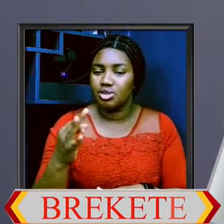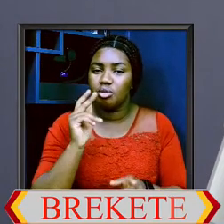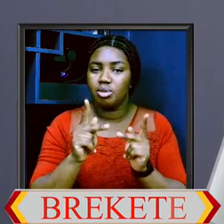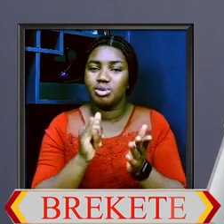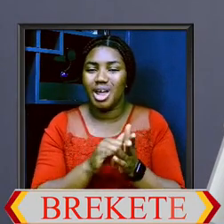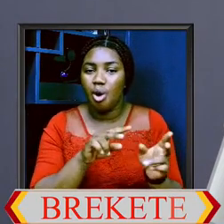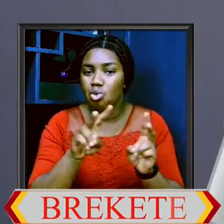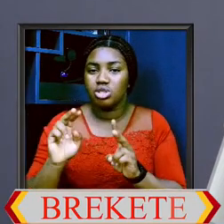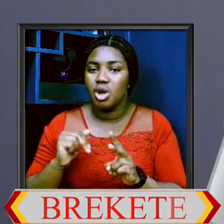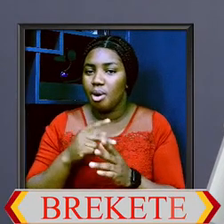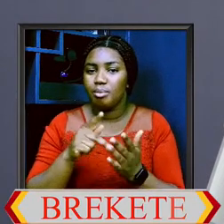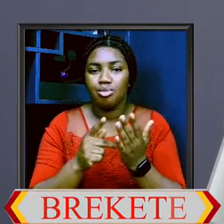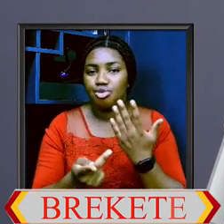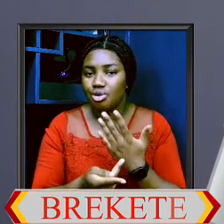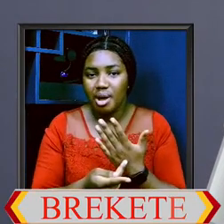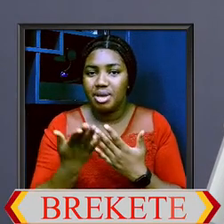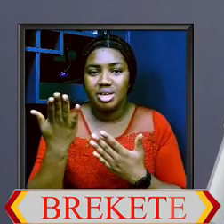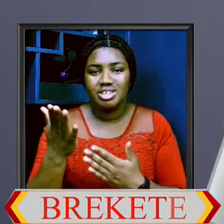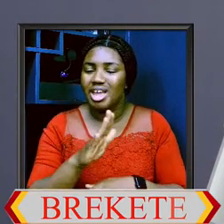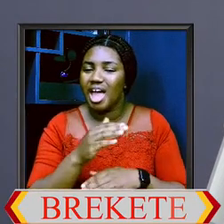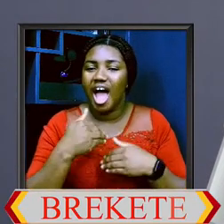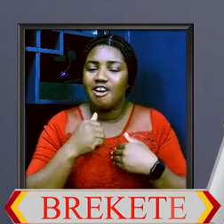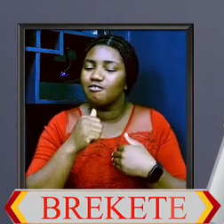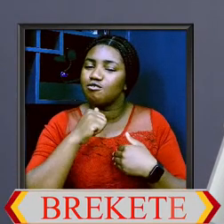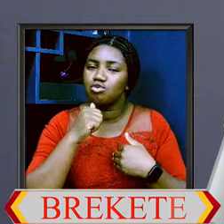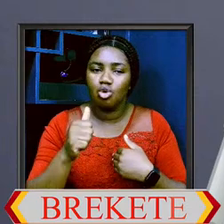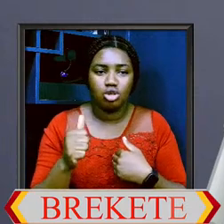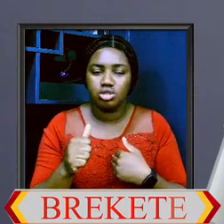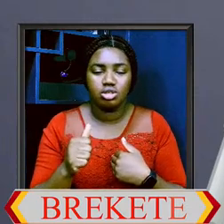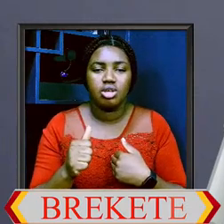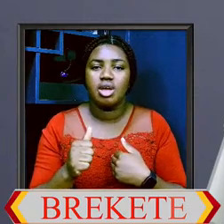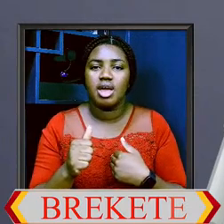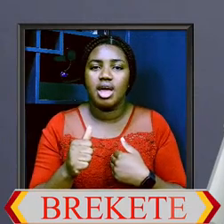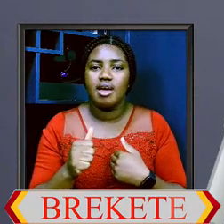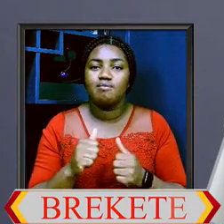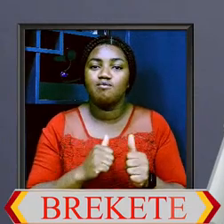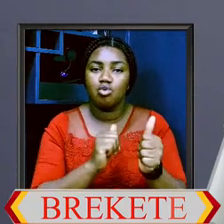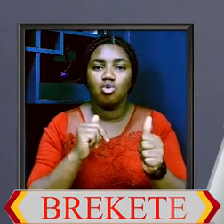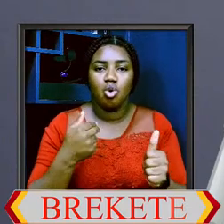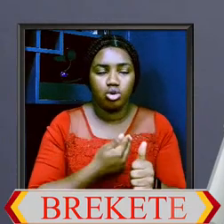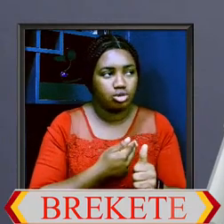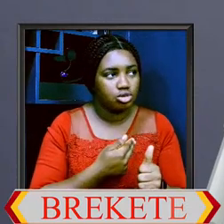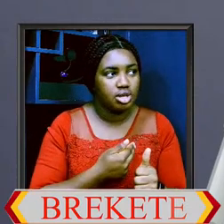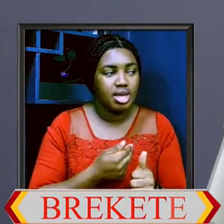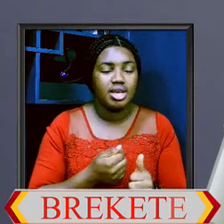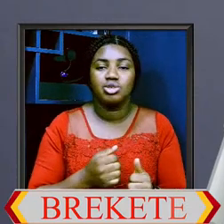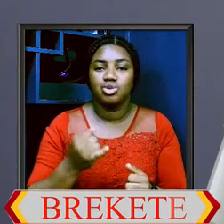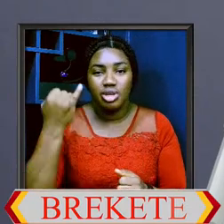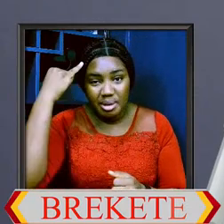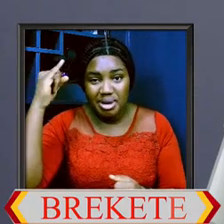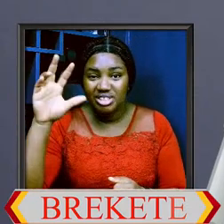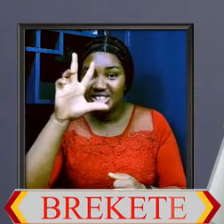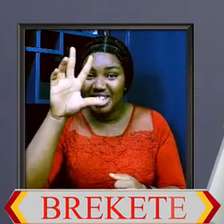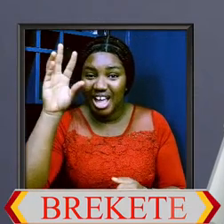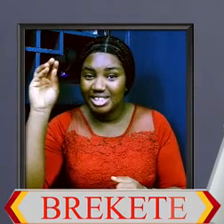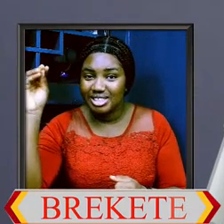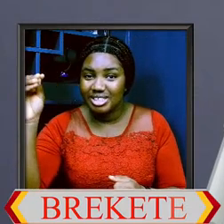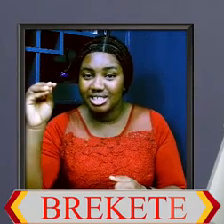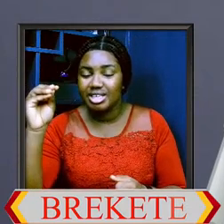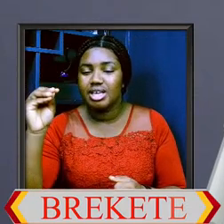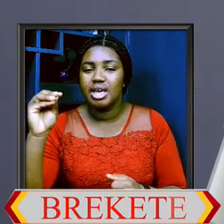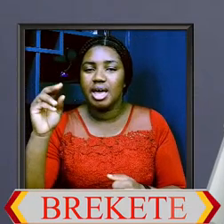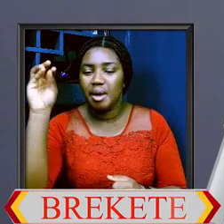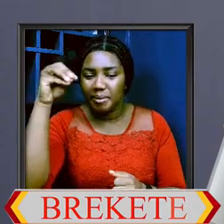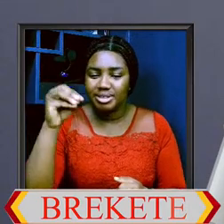programs no they never subscribe so imagine if 30 % now give us